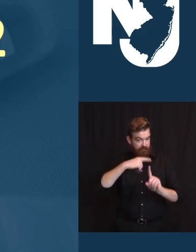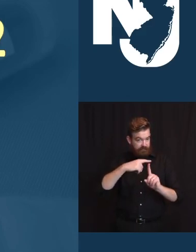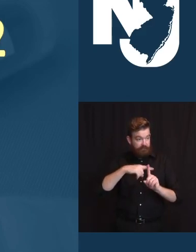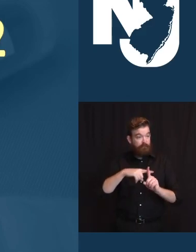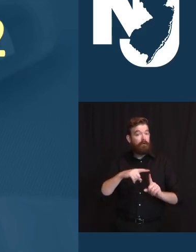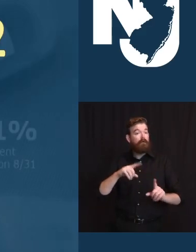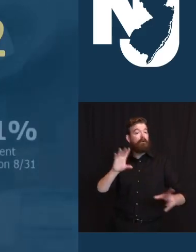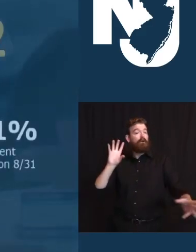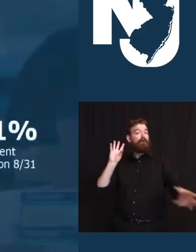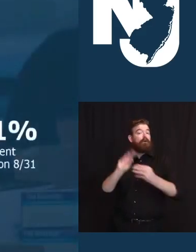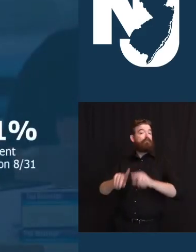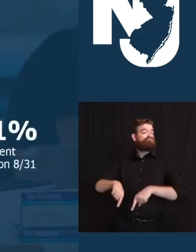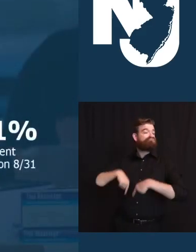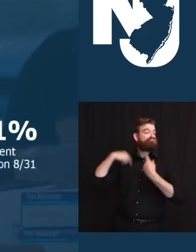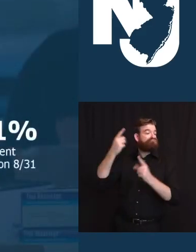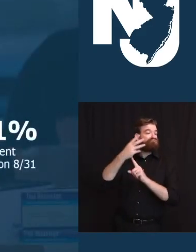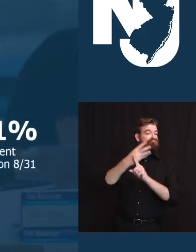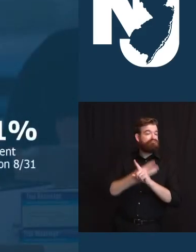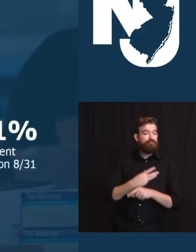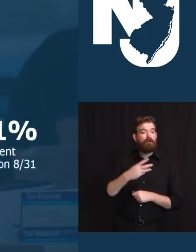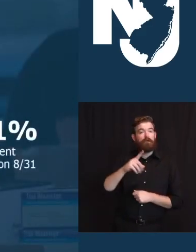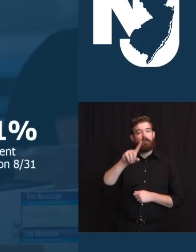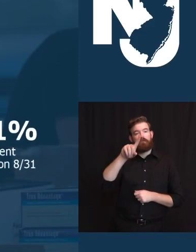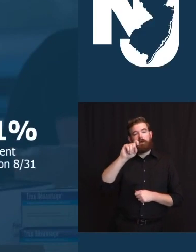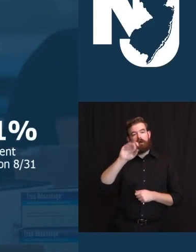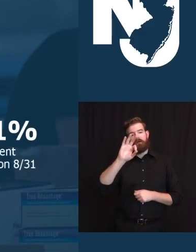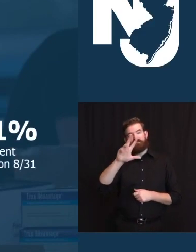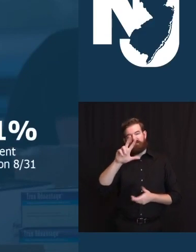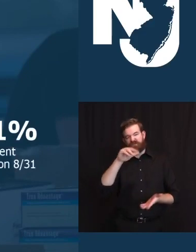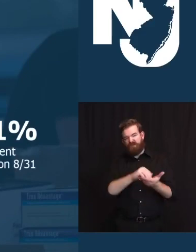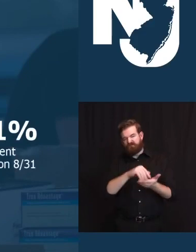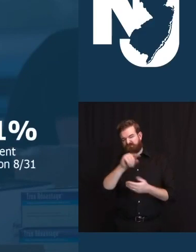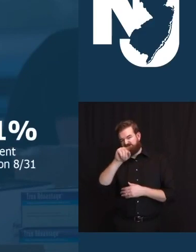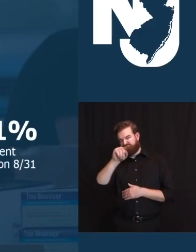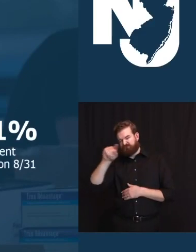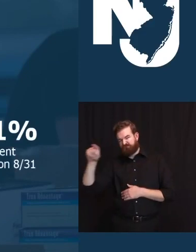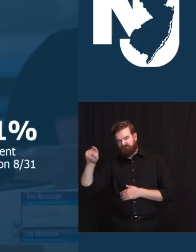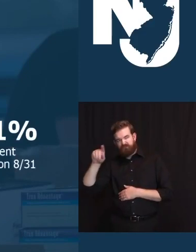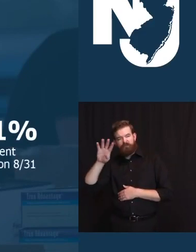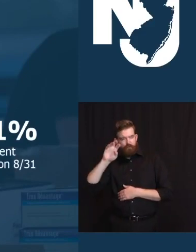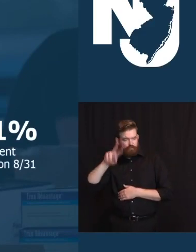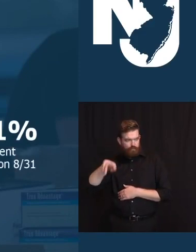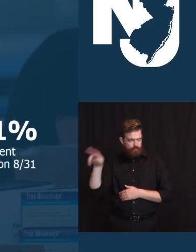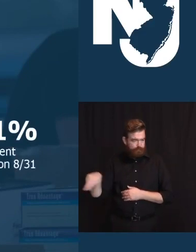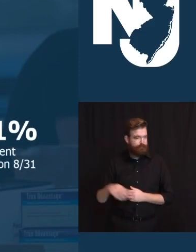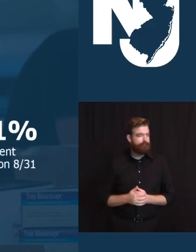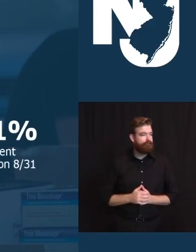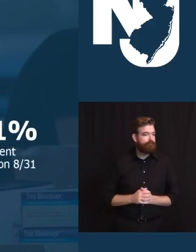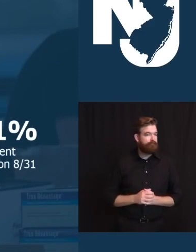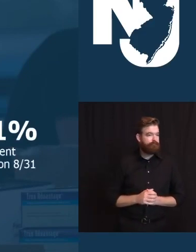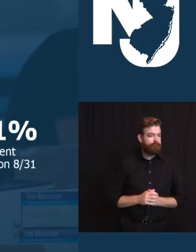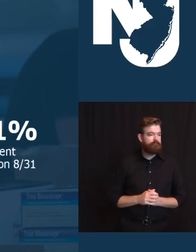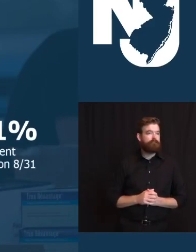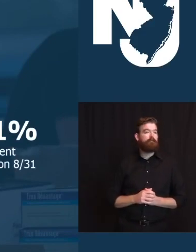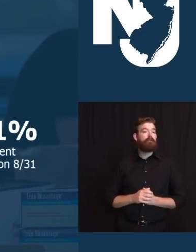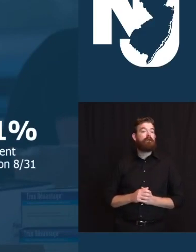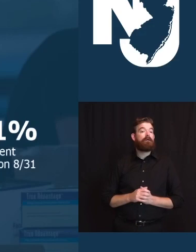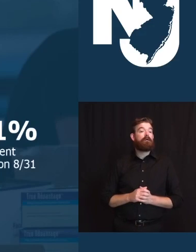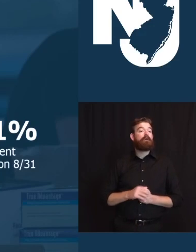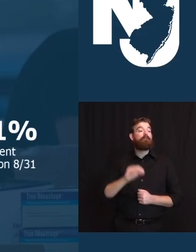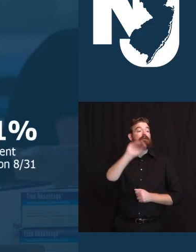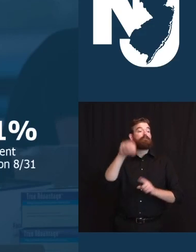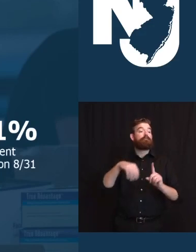193,422. Spot positivity rate, and these are from tests taken on August 31st, 1.81%. That's back under 2%, which means you